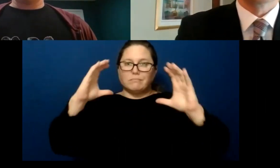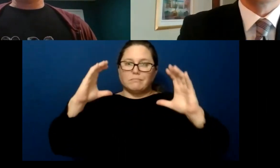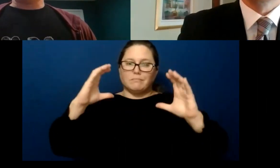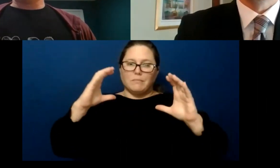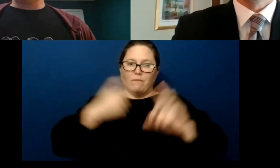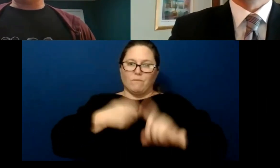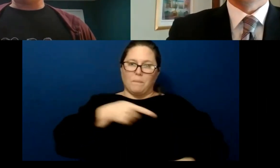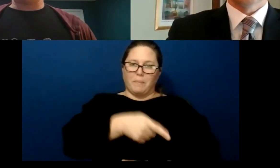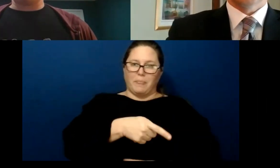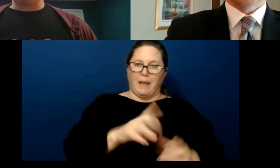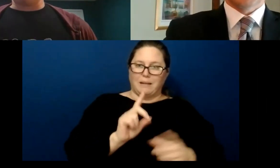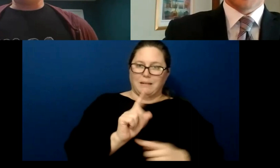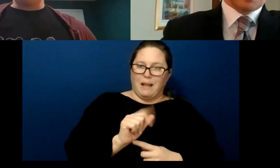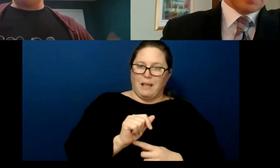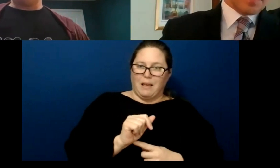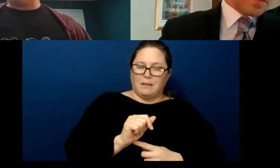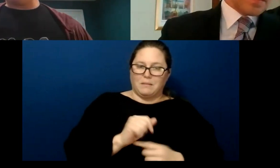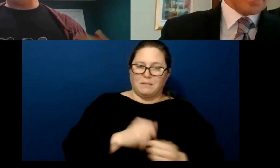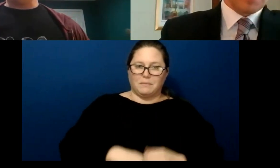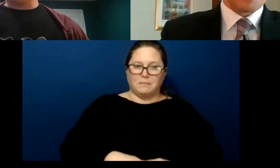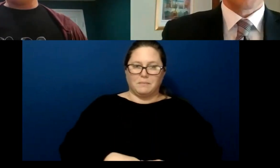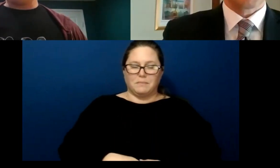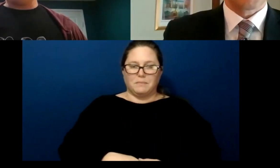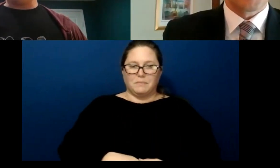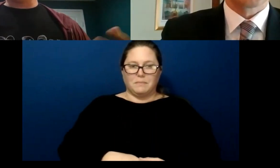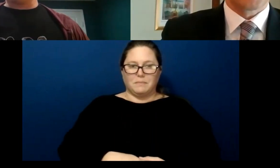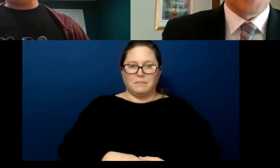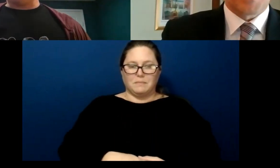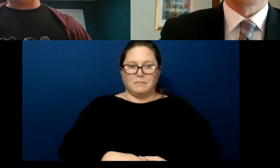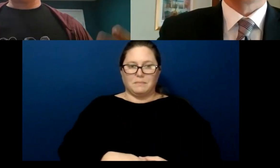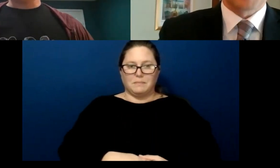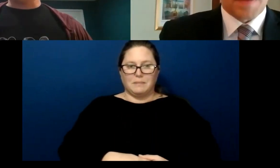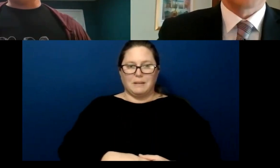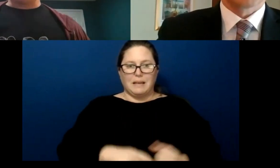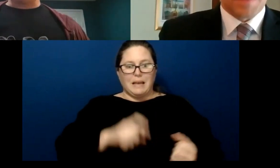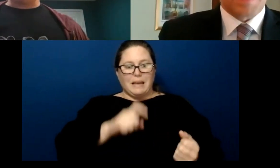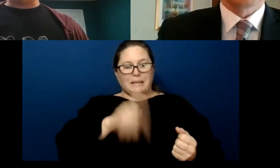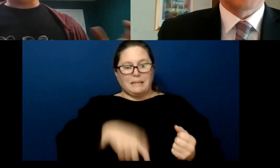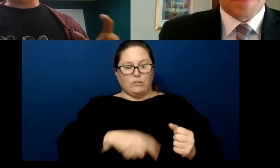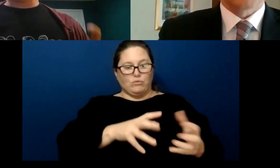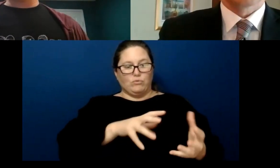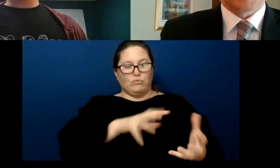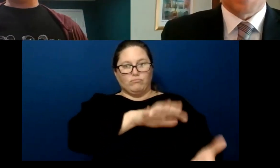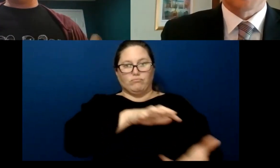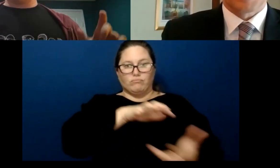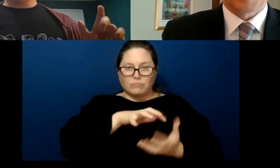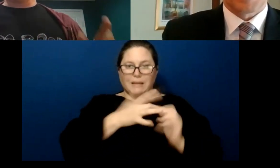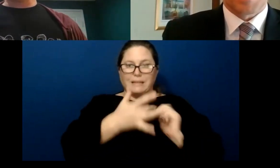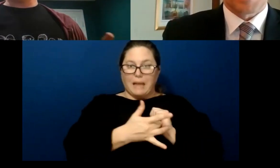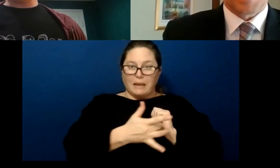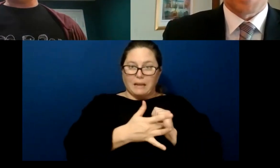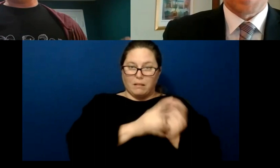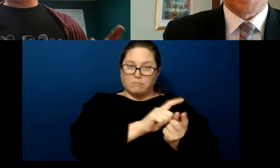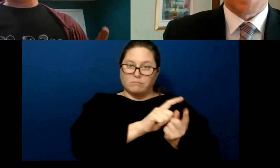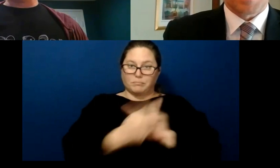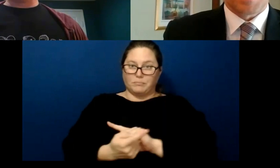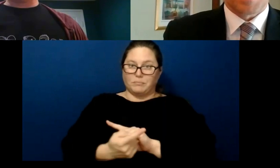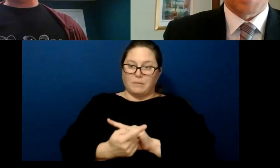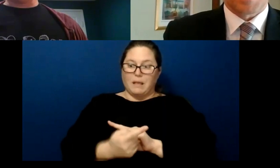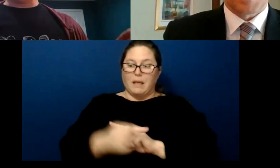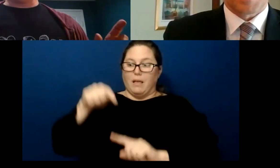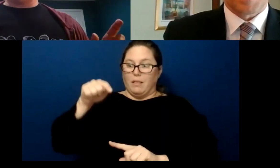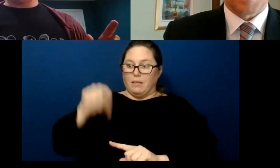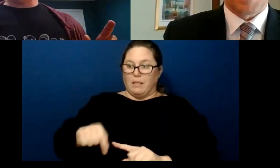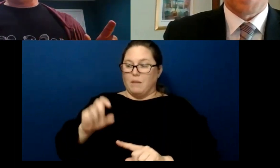think the hard skill there is being able to manipulate and do something interesting technically with the data, but the soft skill is then being able to convert